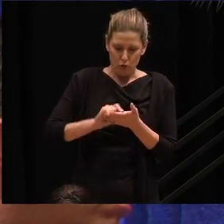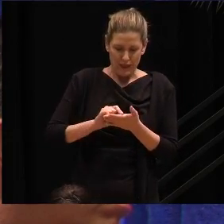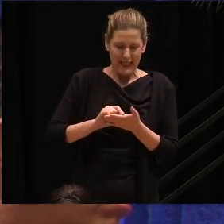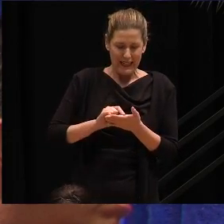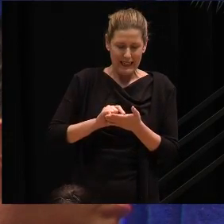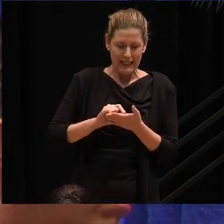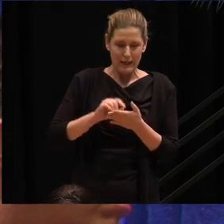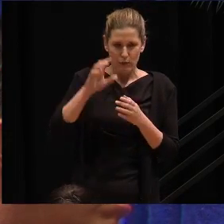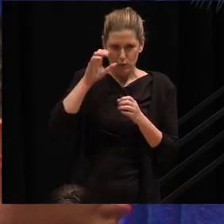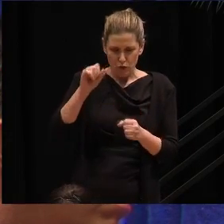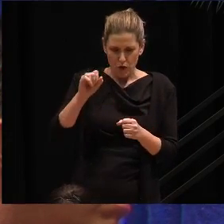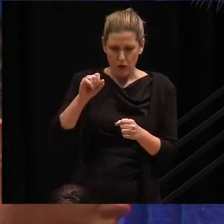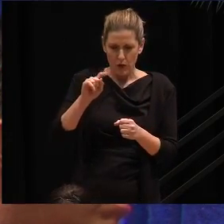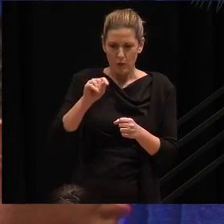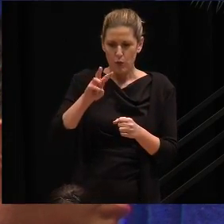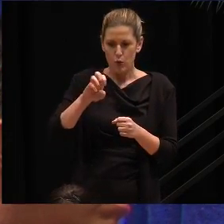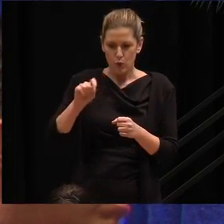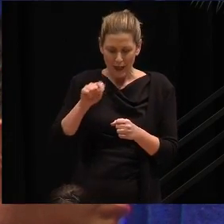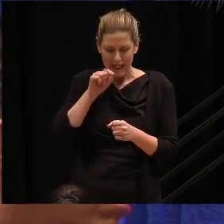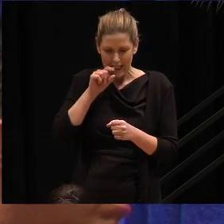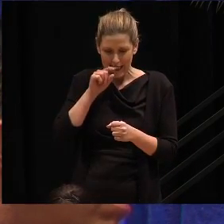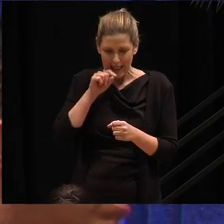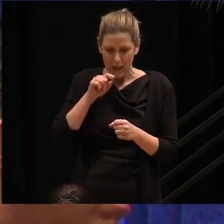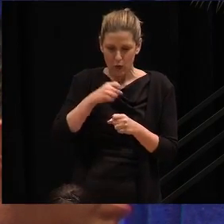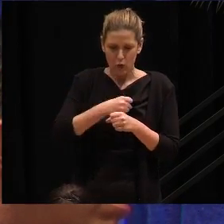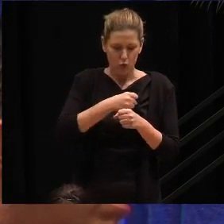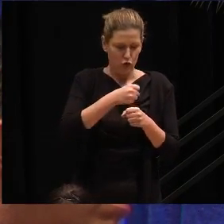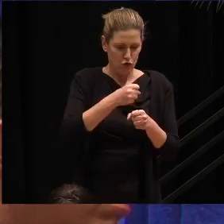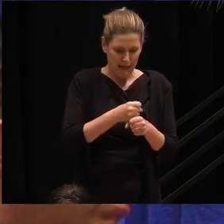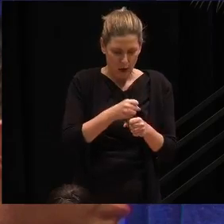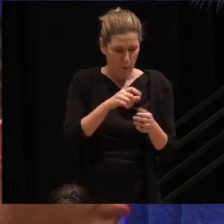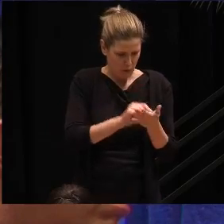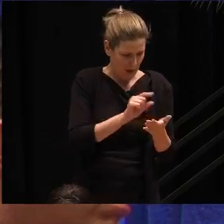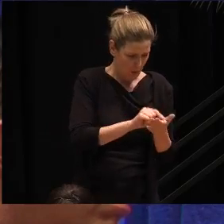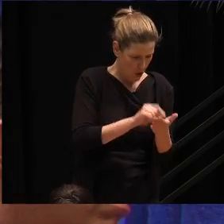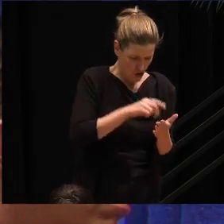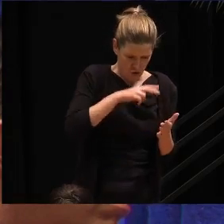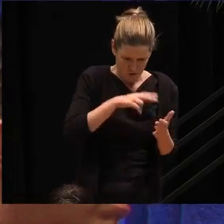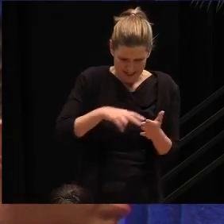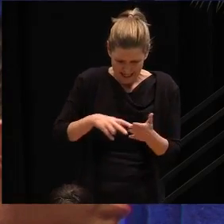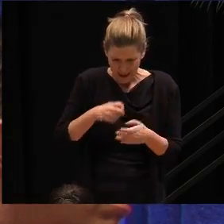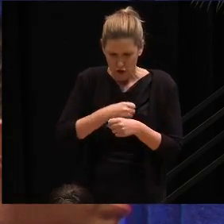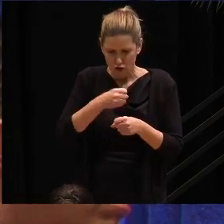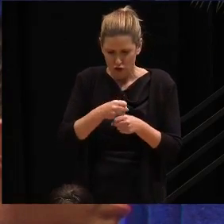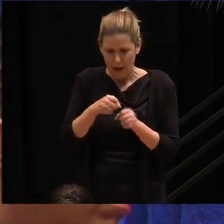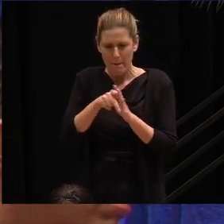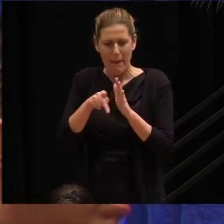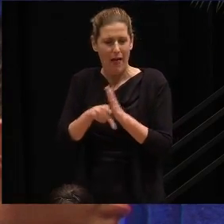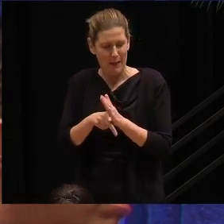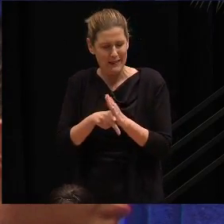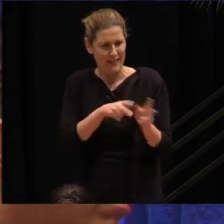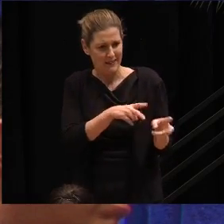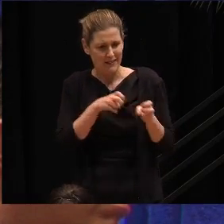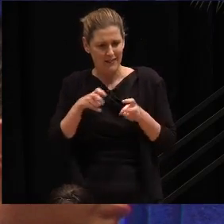to create policy off of that. How do you create policy off of bombastic,